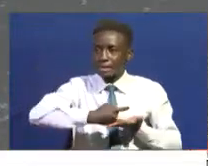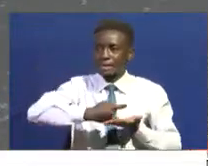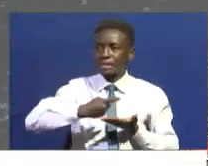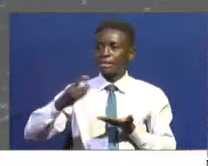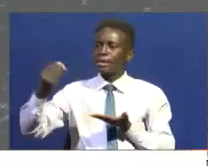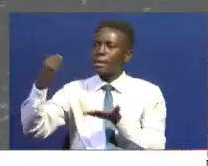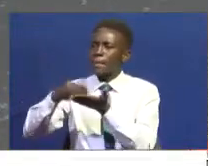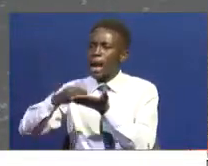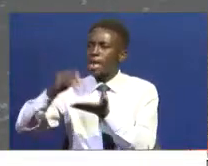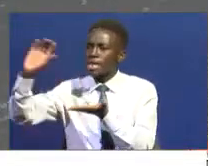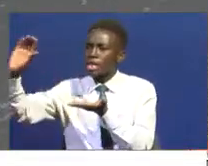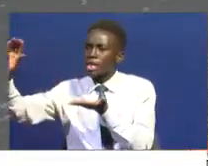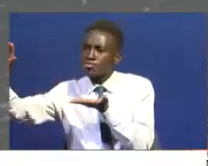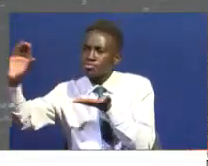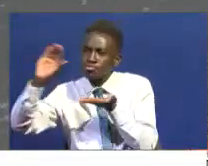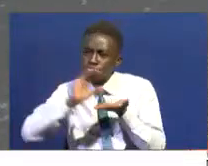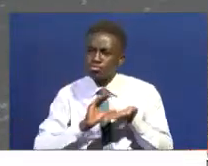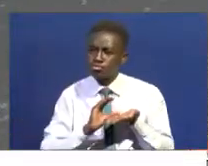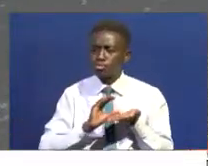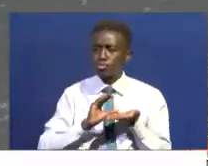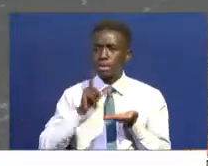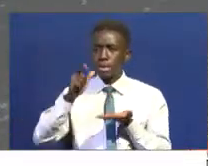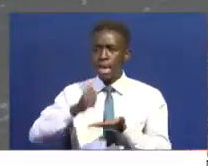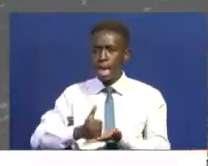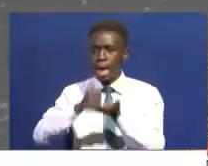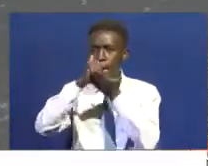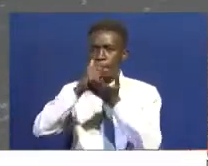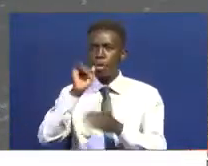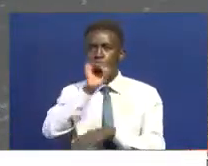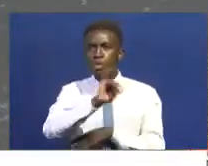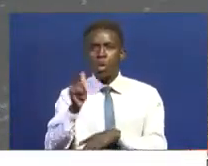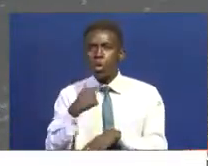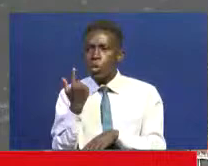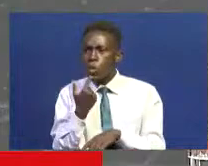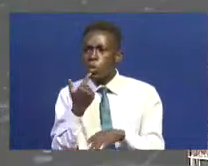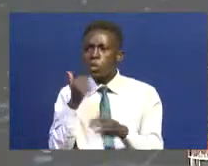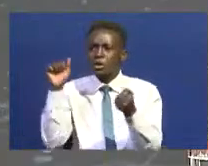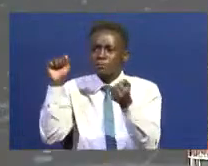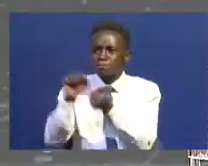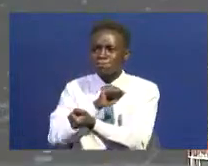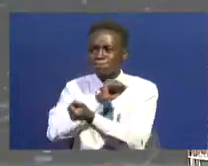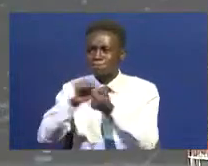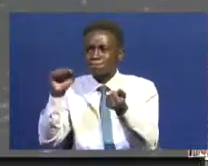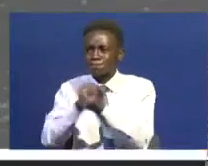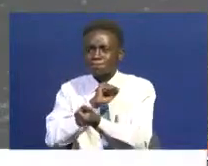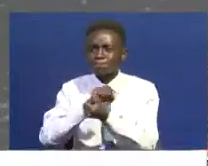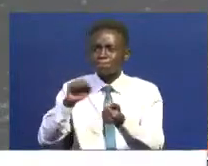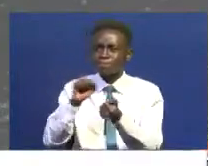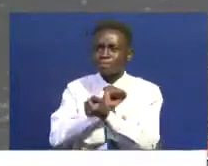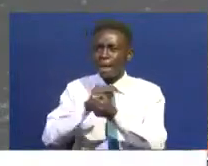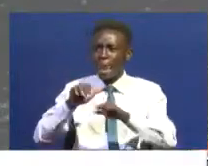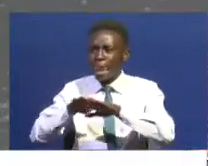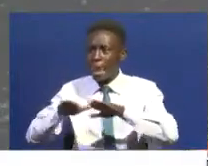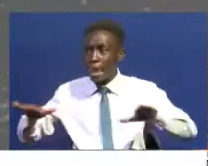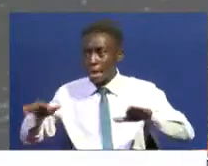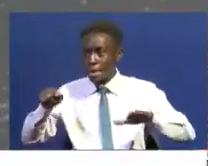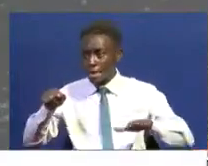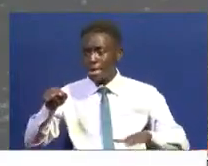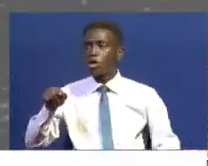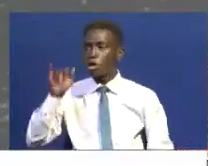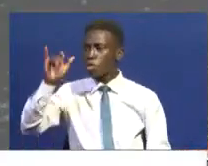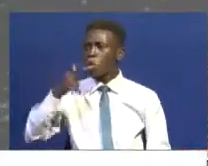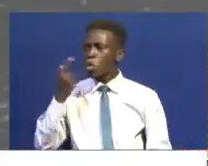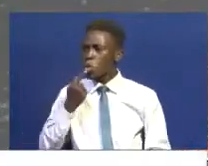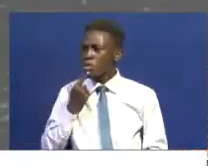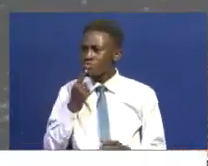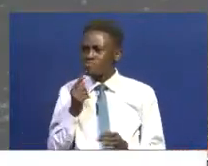enable the polluters to listen to those, to the non-polluters. We'd call Africa non-polluting. We